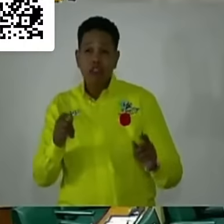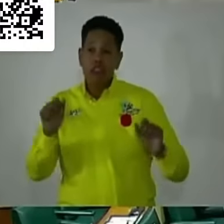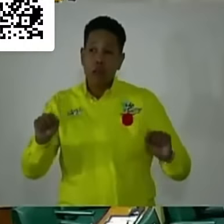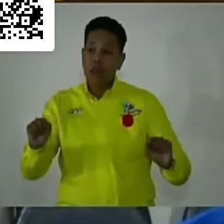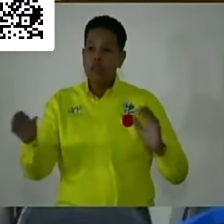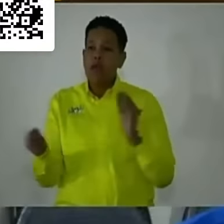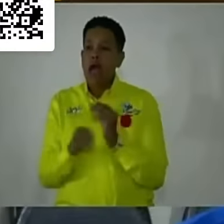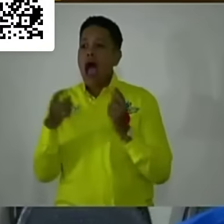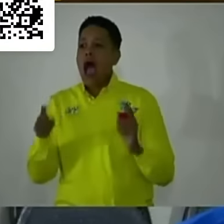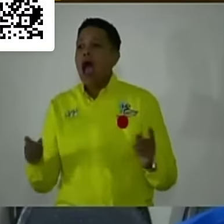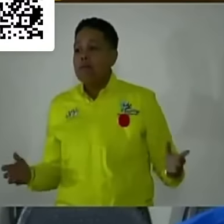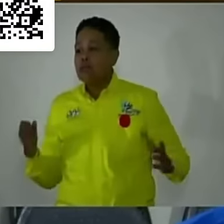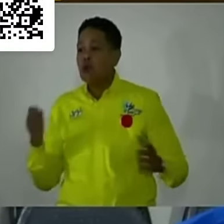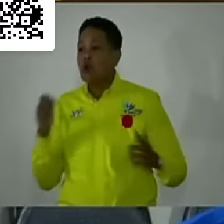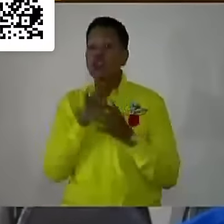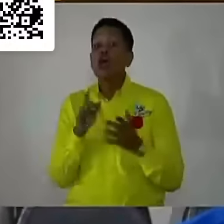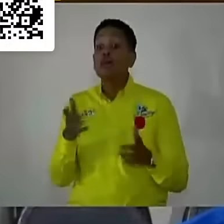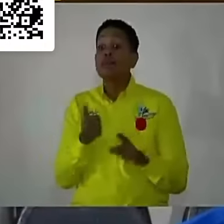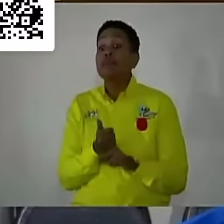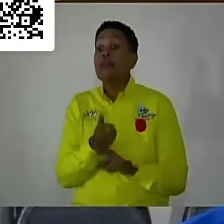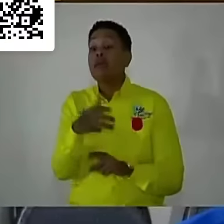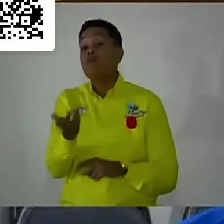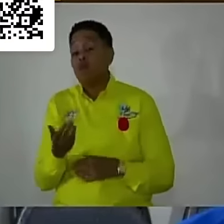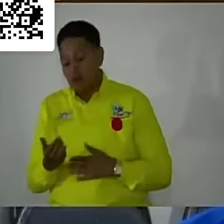possible. So in terms of the